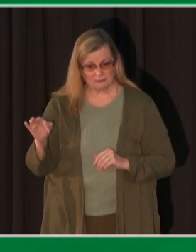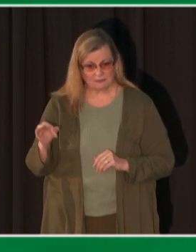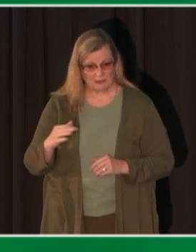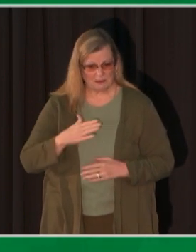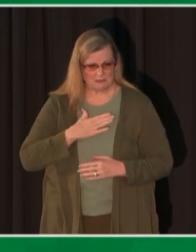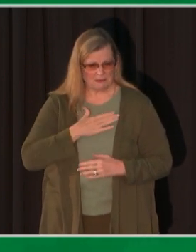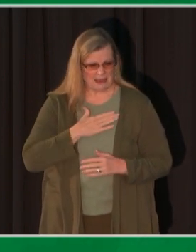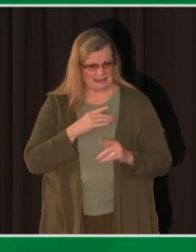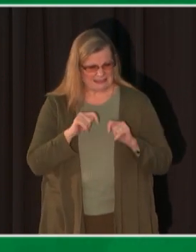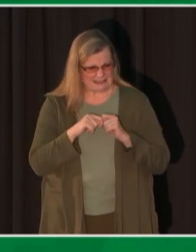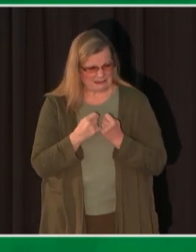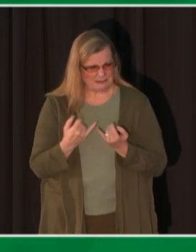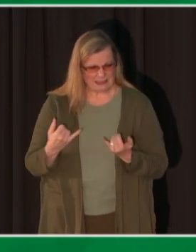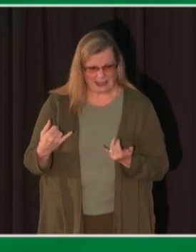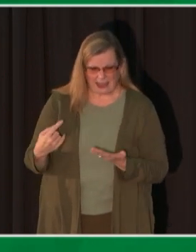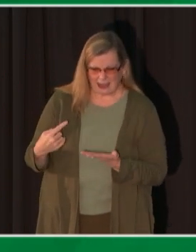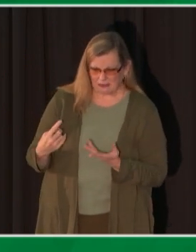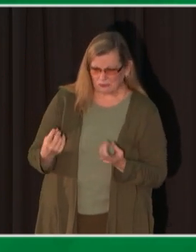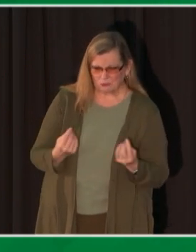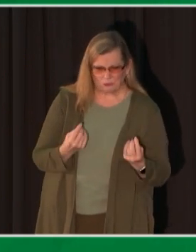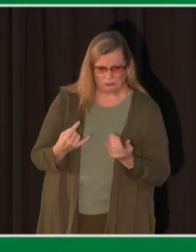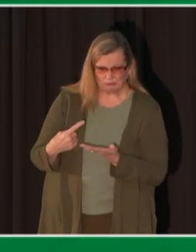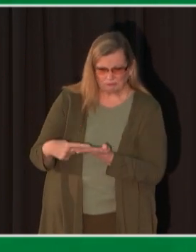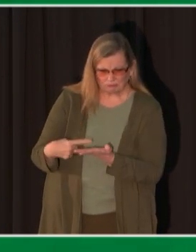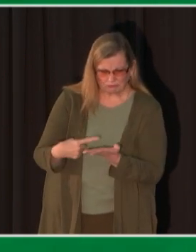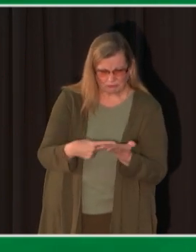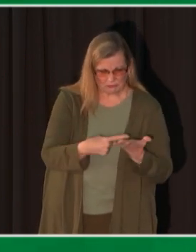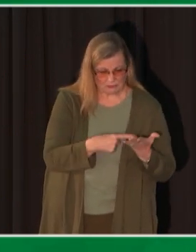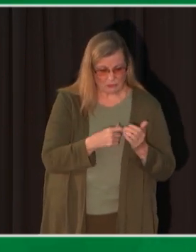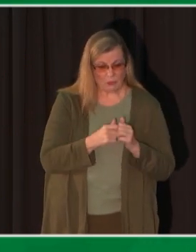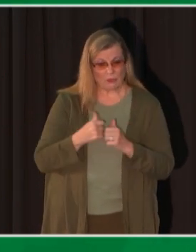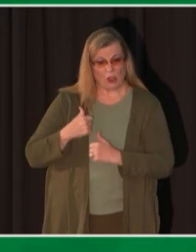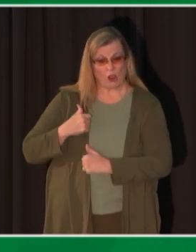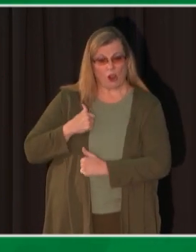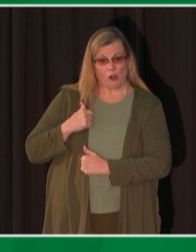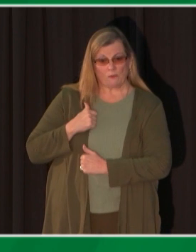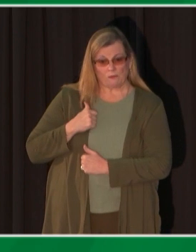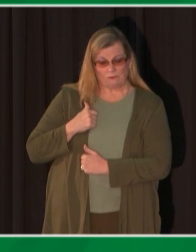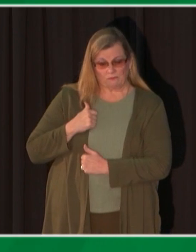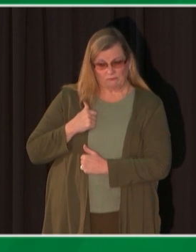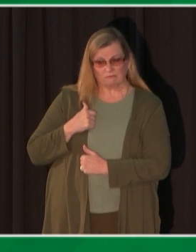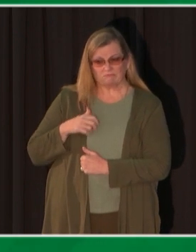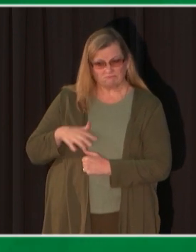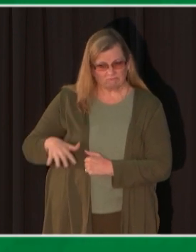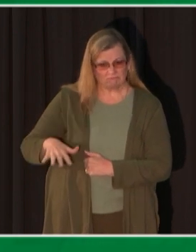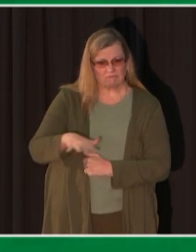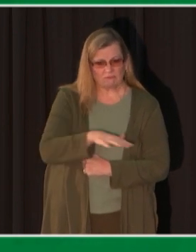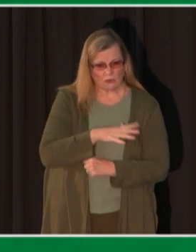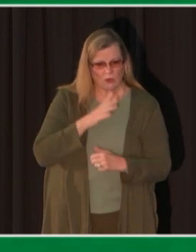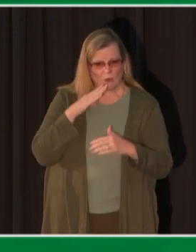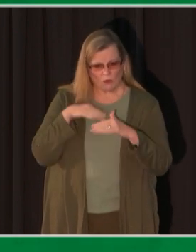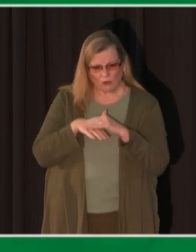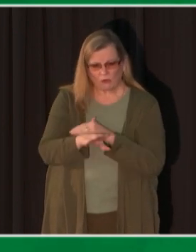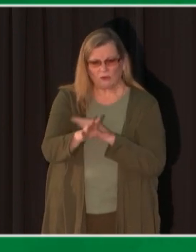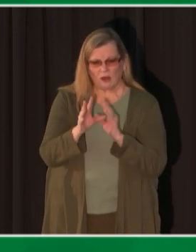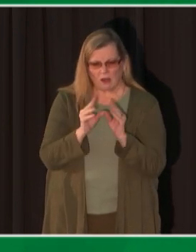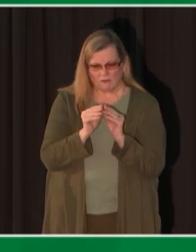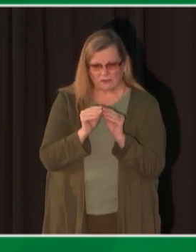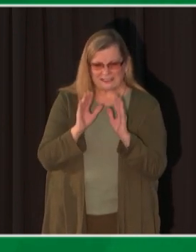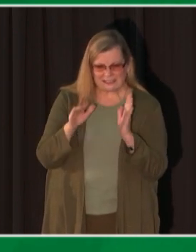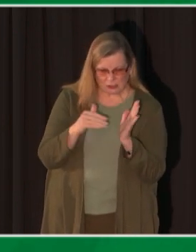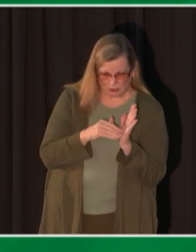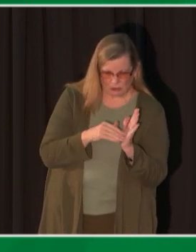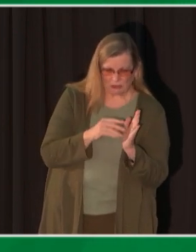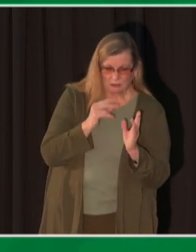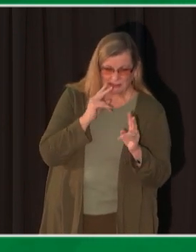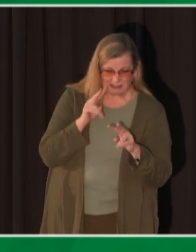center with the U.S. Army Corps of Engineers. They will begin setup this coming Monday, and by the first week of